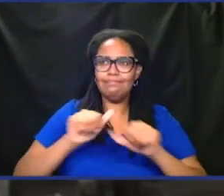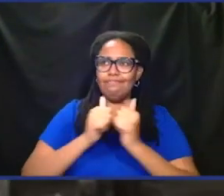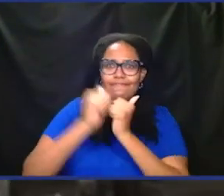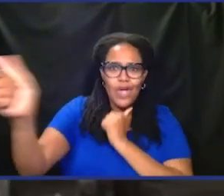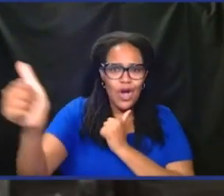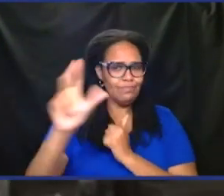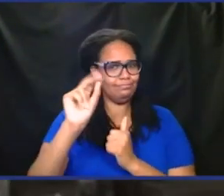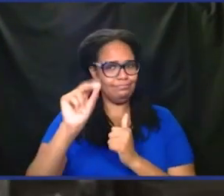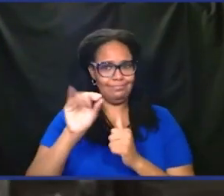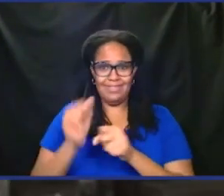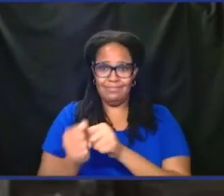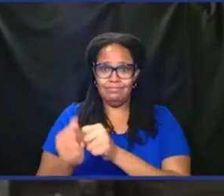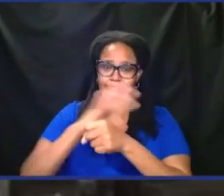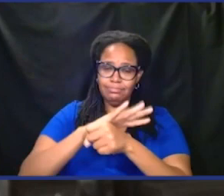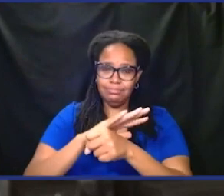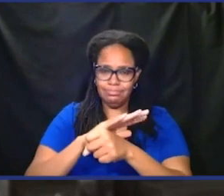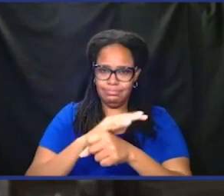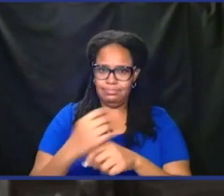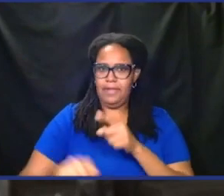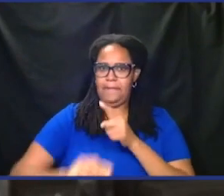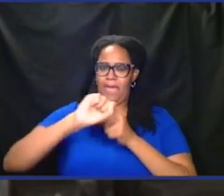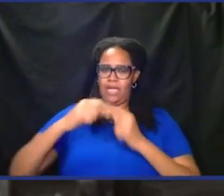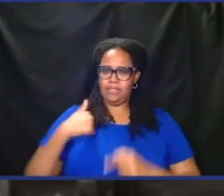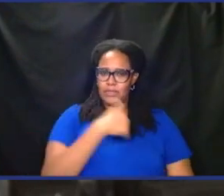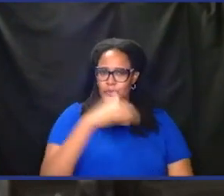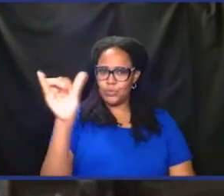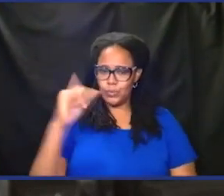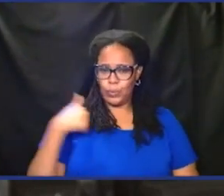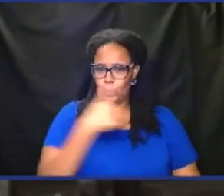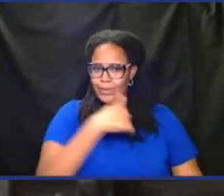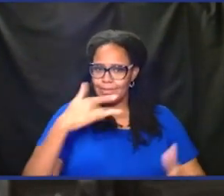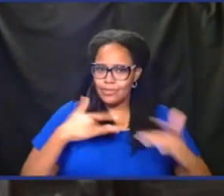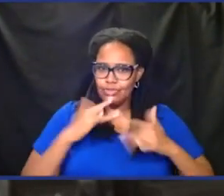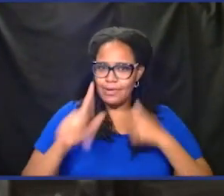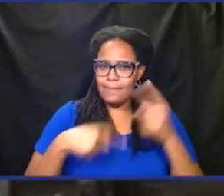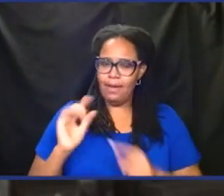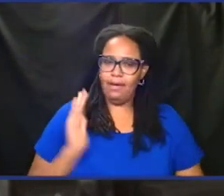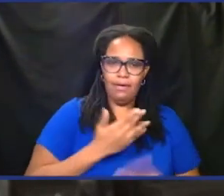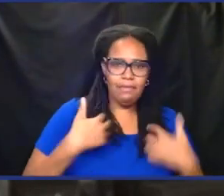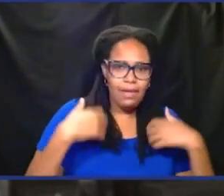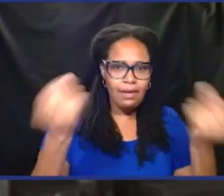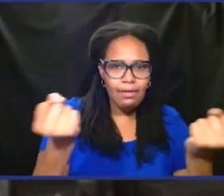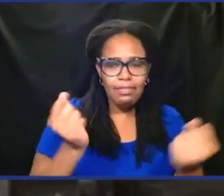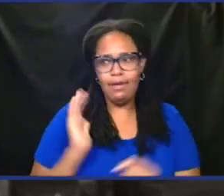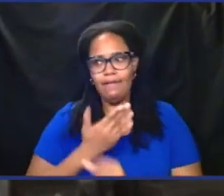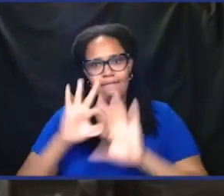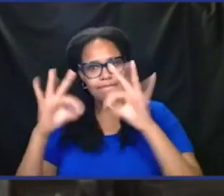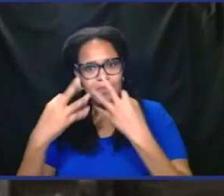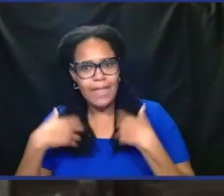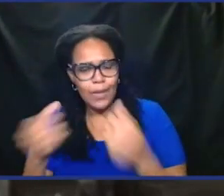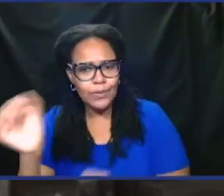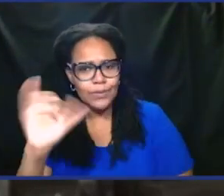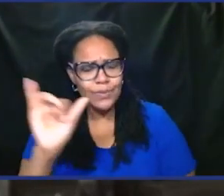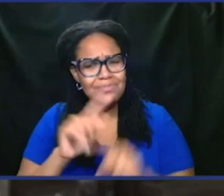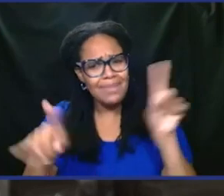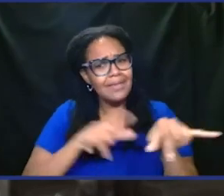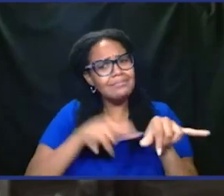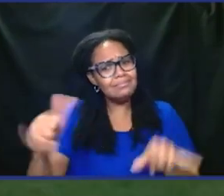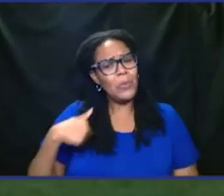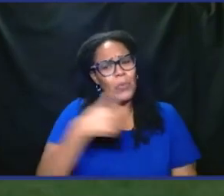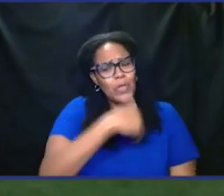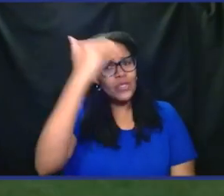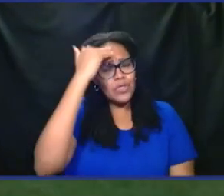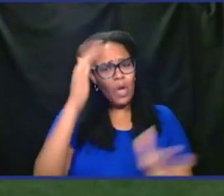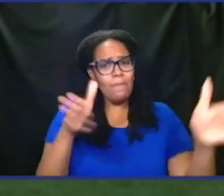us too. We are concerned about our health and the health of our families. But at the same time, we know how important every shipment